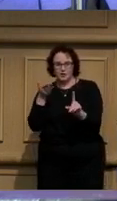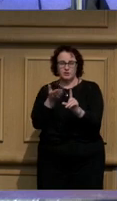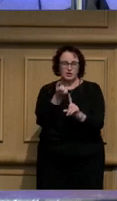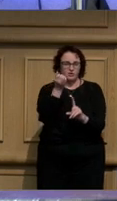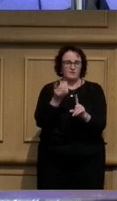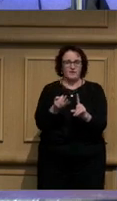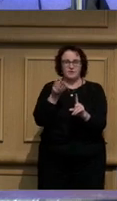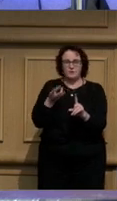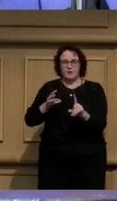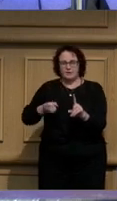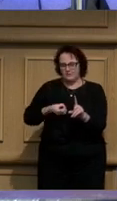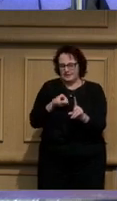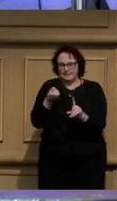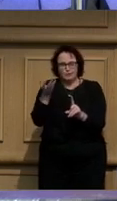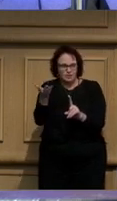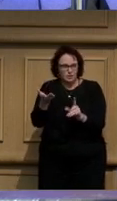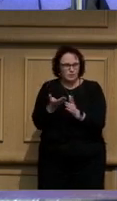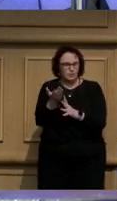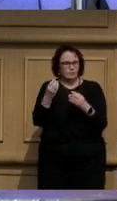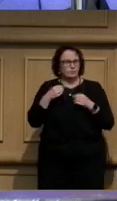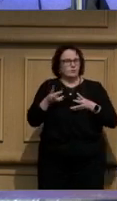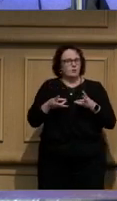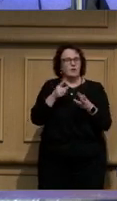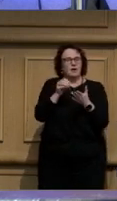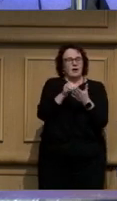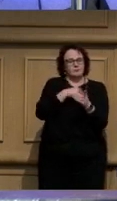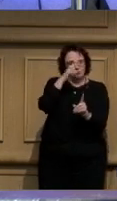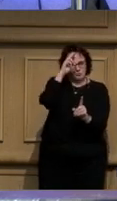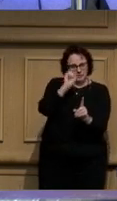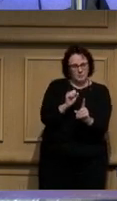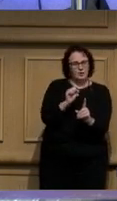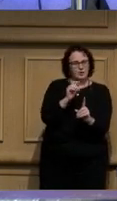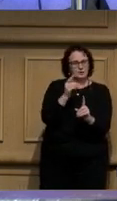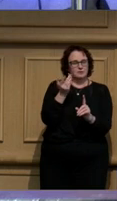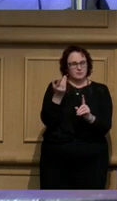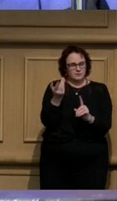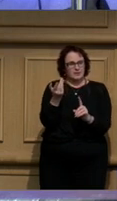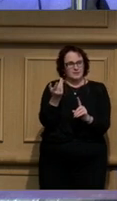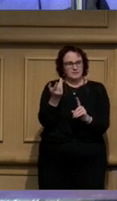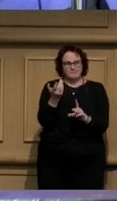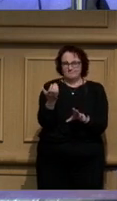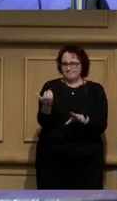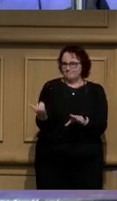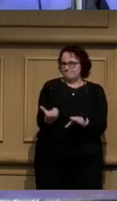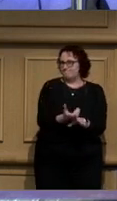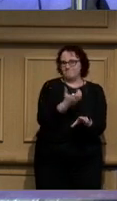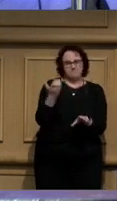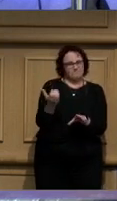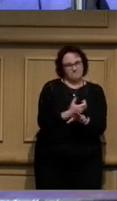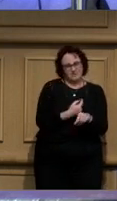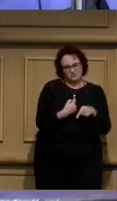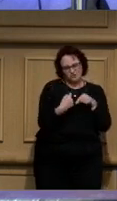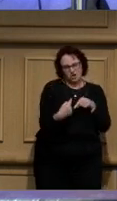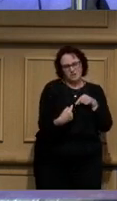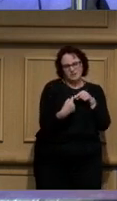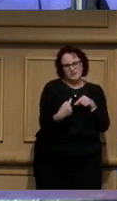expression of in their own work. You know, we have to kind of remember, as I guess you were saying, it's an ongoing and constant struggle, and